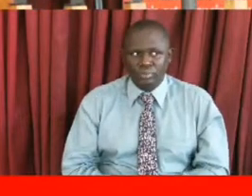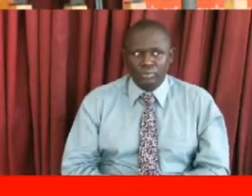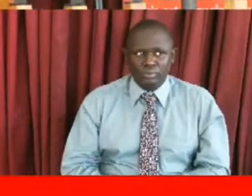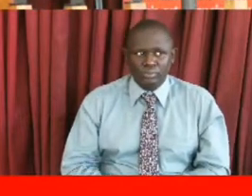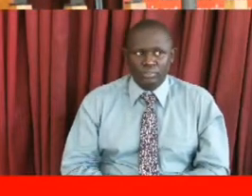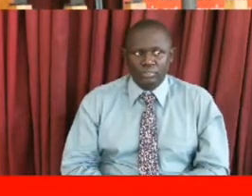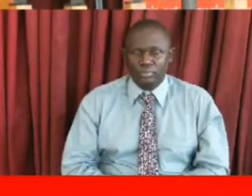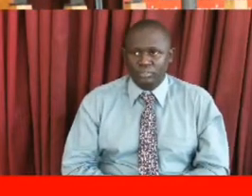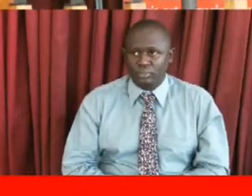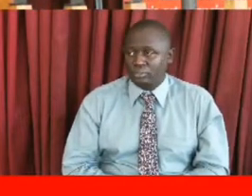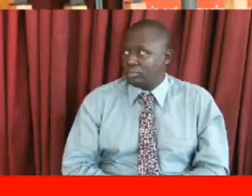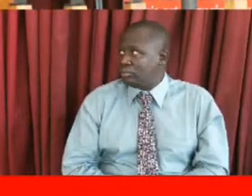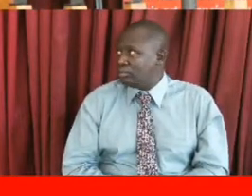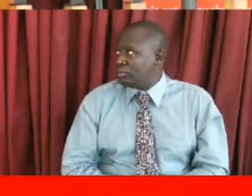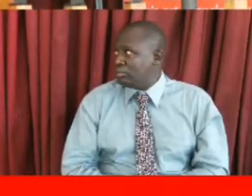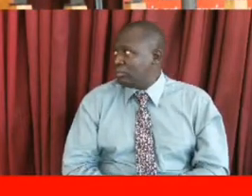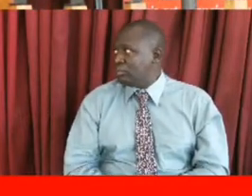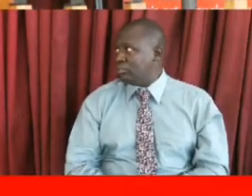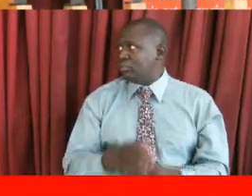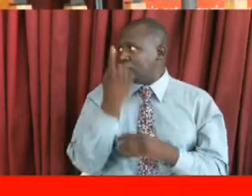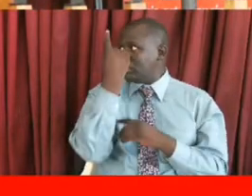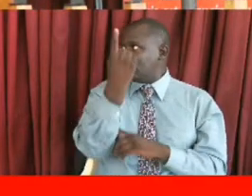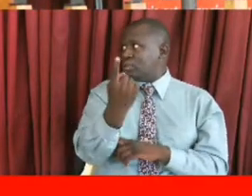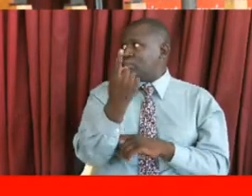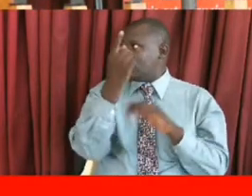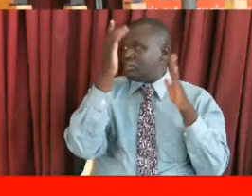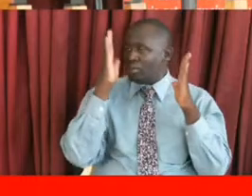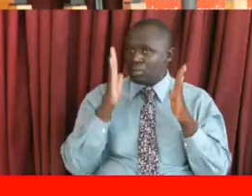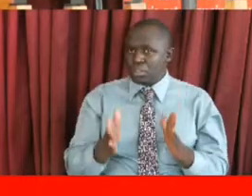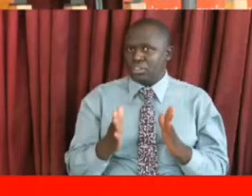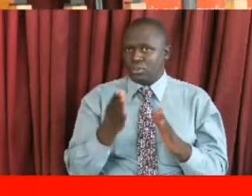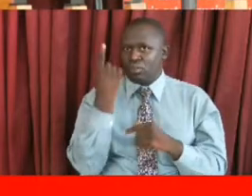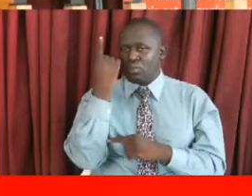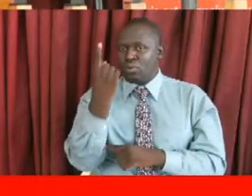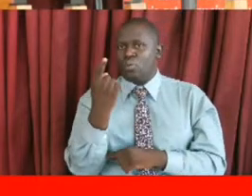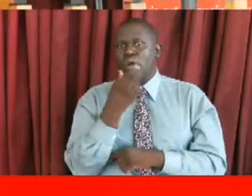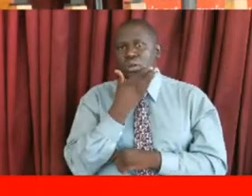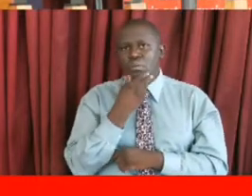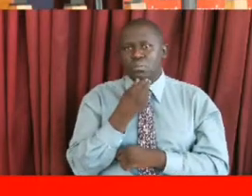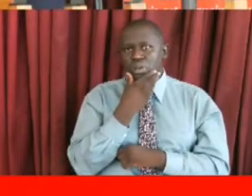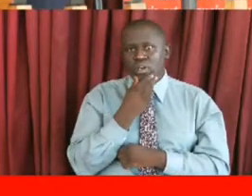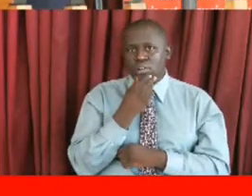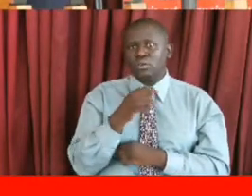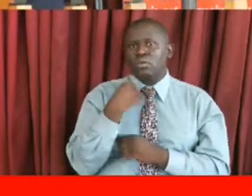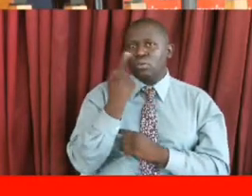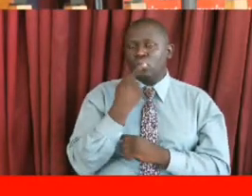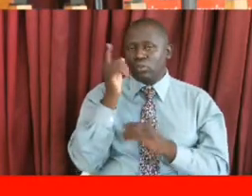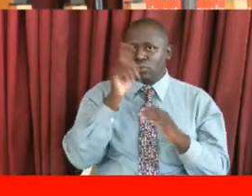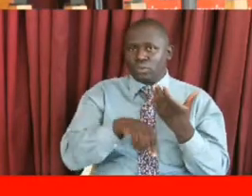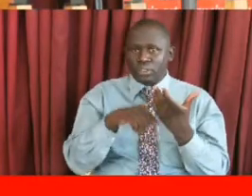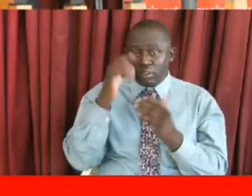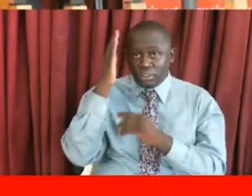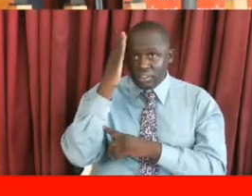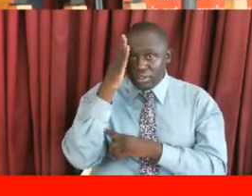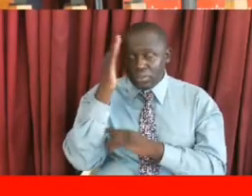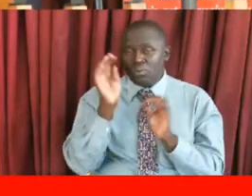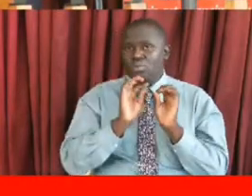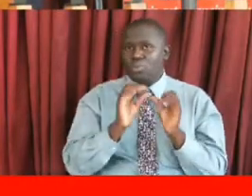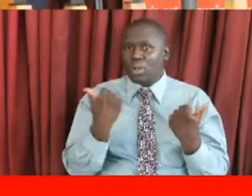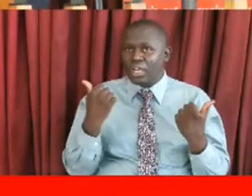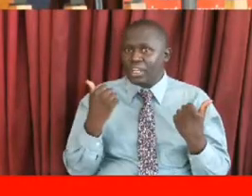amen one person one man who was very conversant